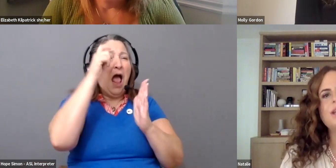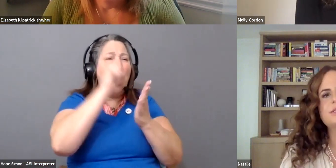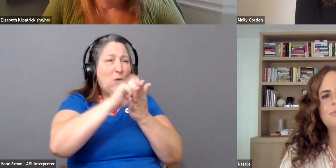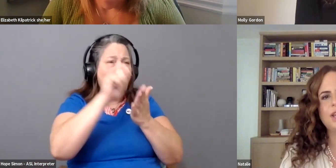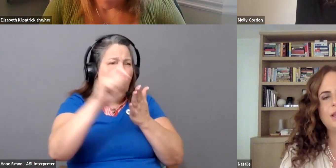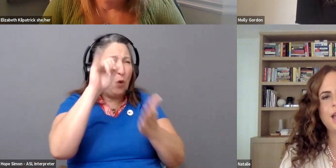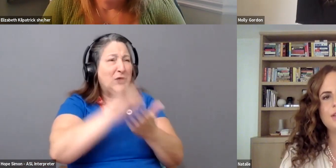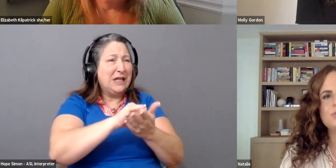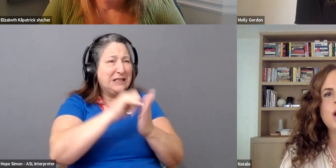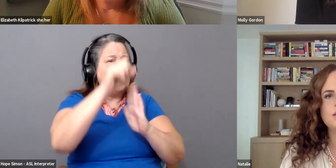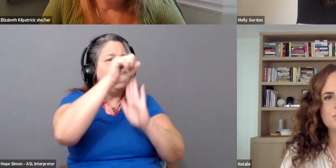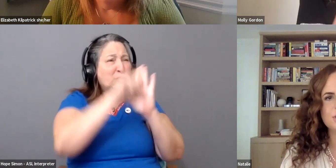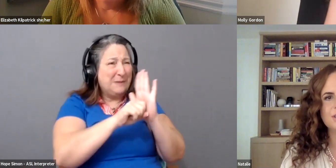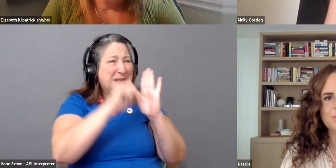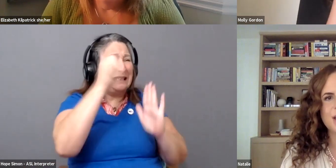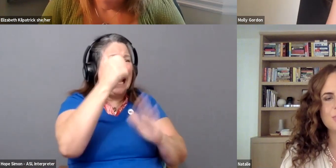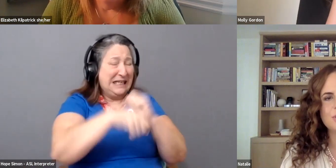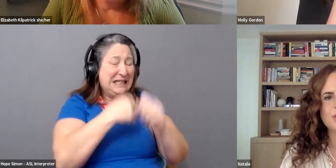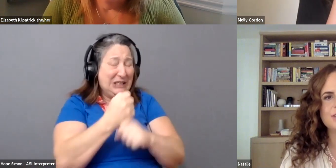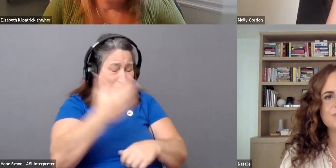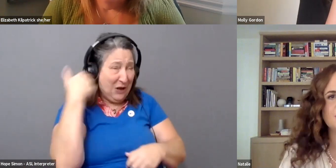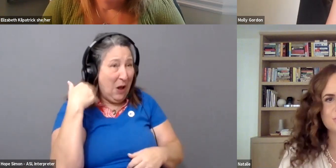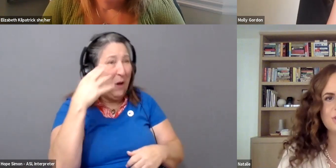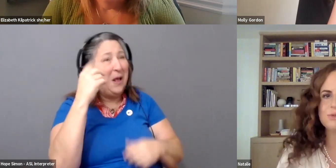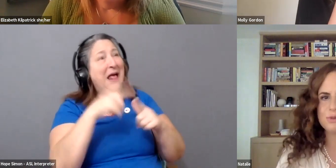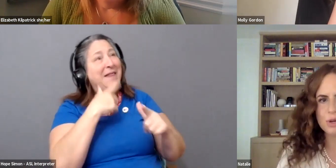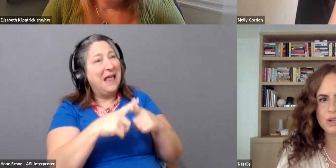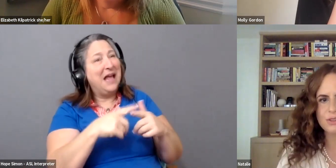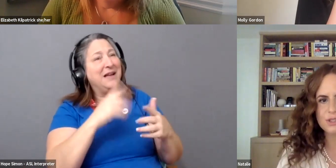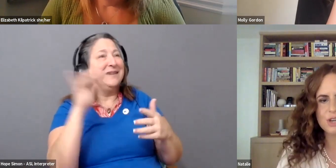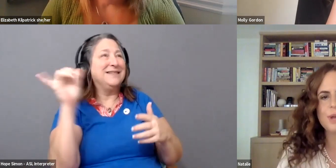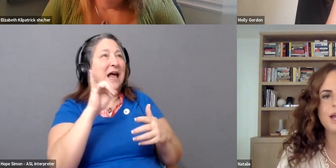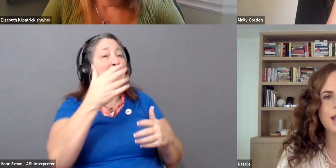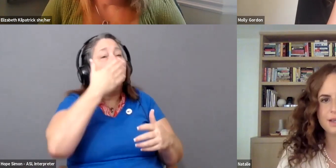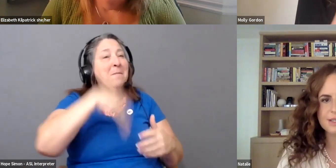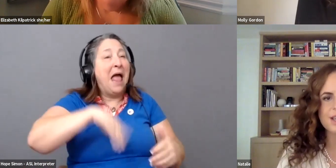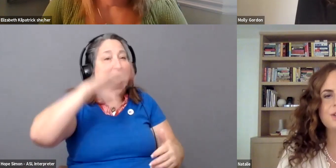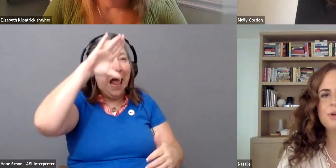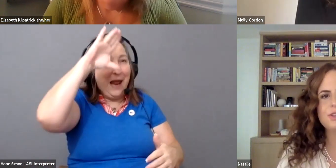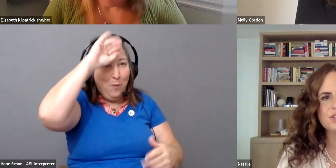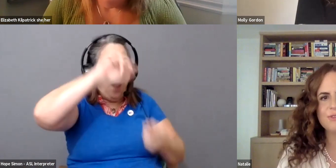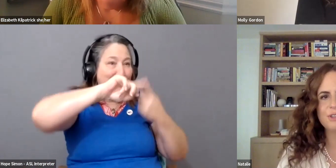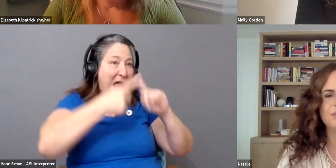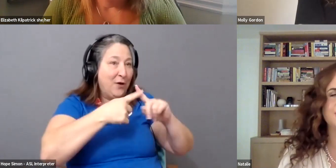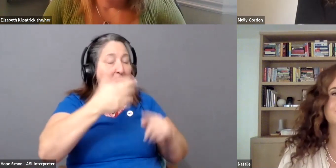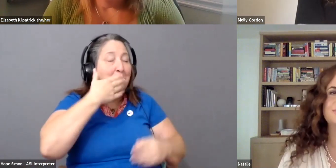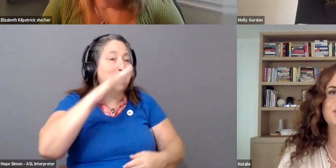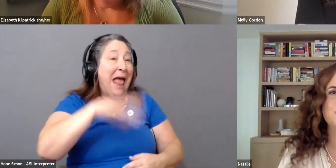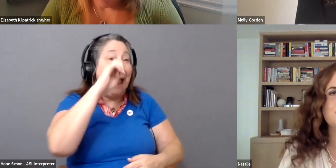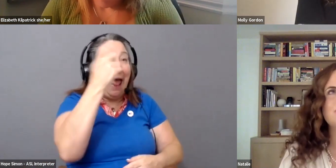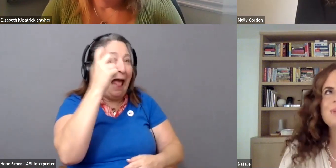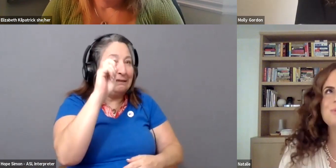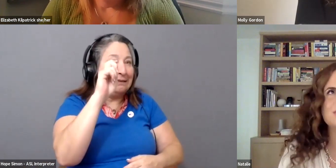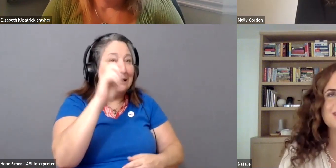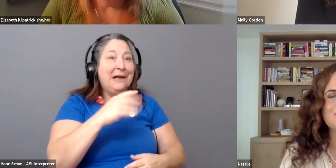you write something and you kind of treat it like a bad boyfriend. Eventually you sort of put it on the shelf, or a bad ex. You put it on the shelf and you're like, you know